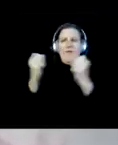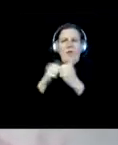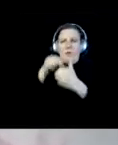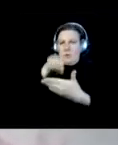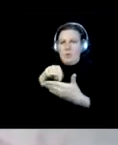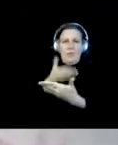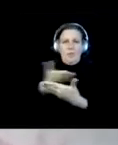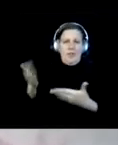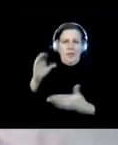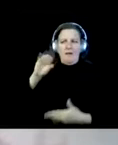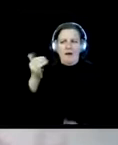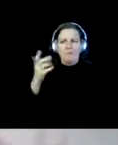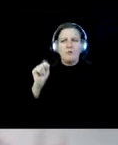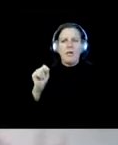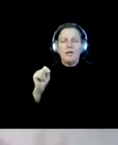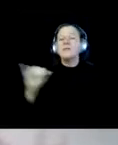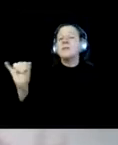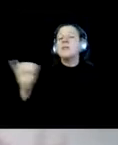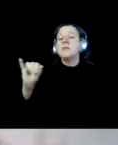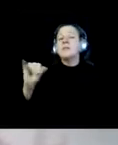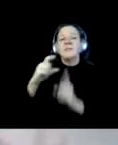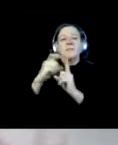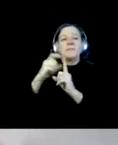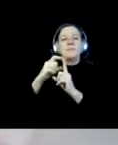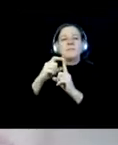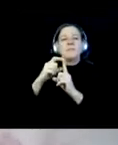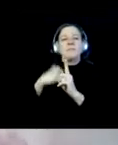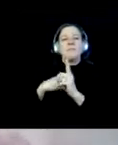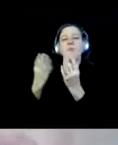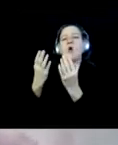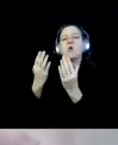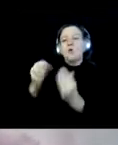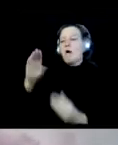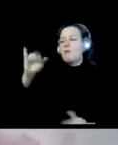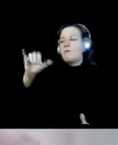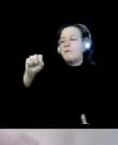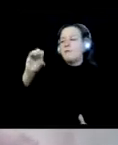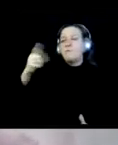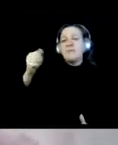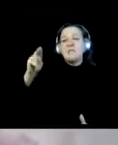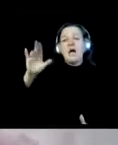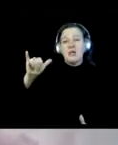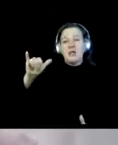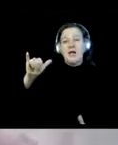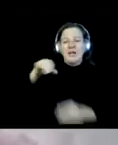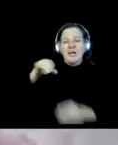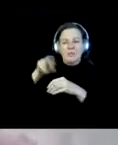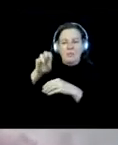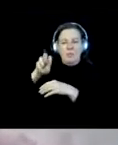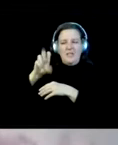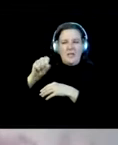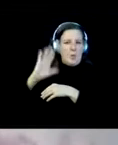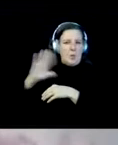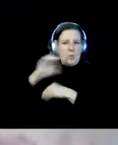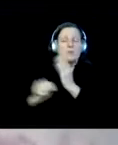it was also about this term soft misogyny that was in the news at the time, which was originally around